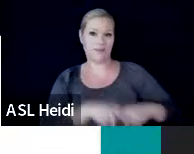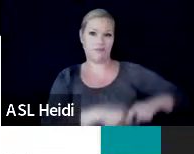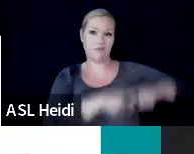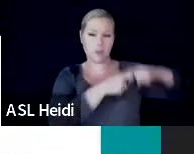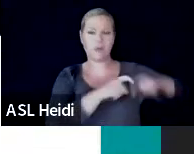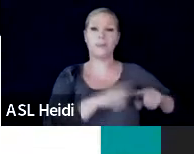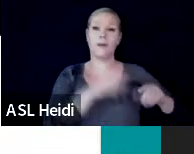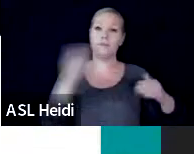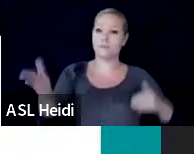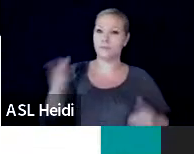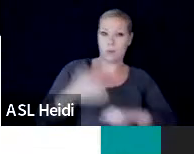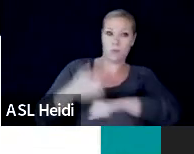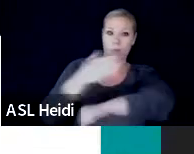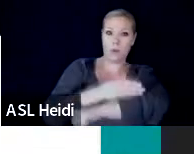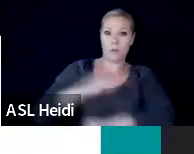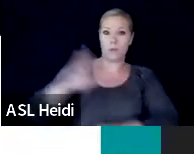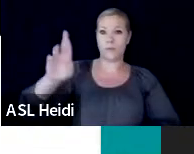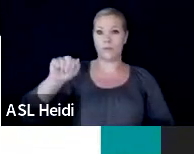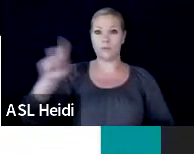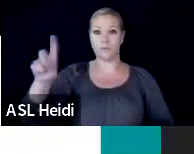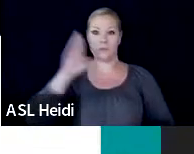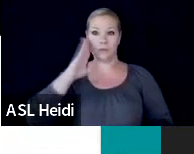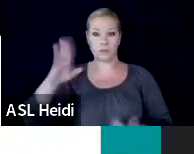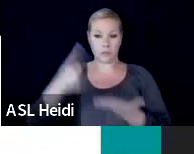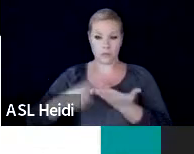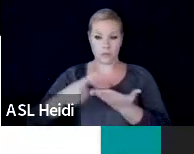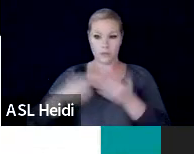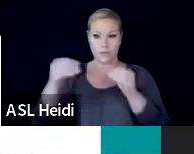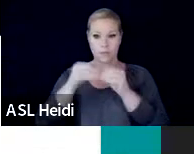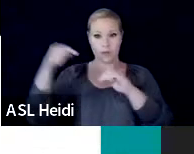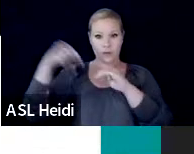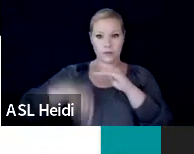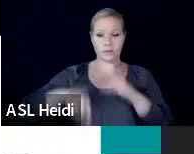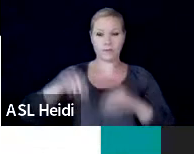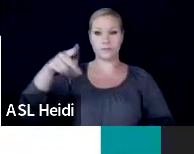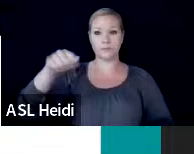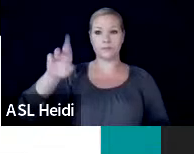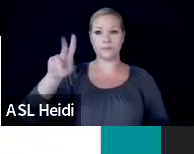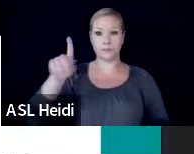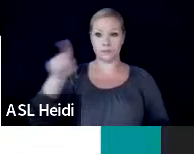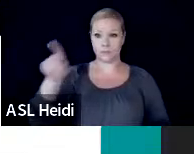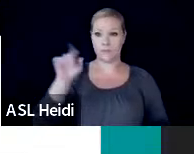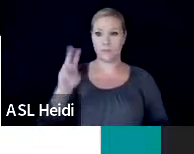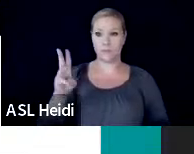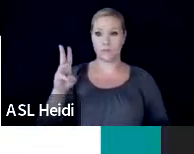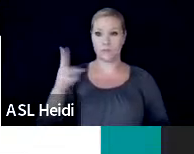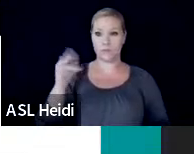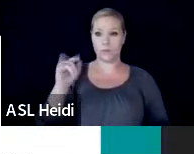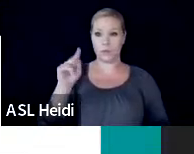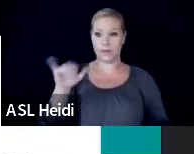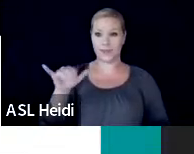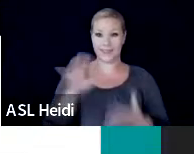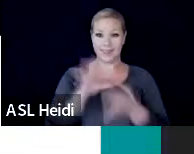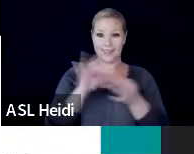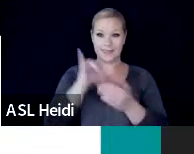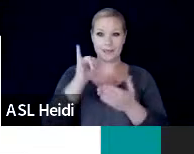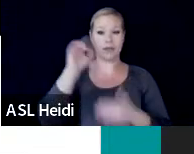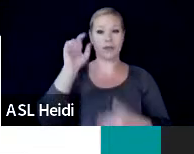you can describe, and I think the park you're talking about, Whitney, is east of the improvements there, just on the